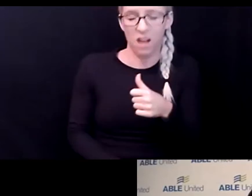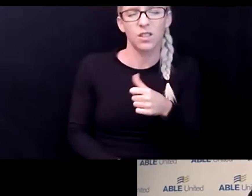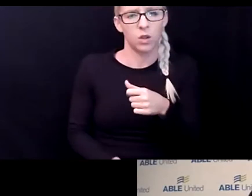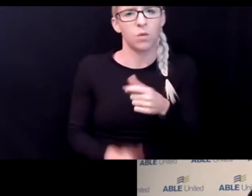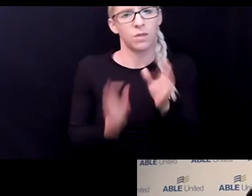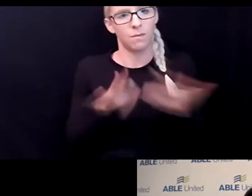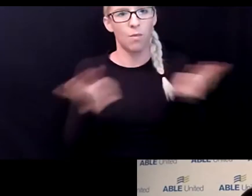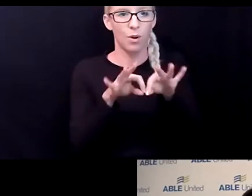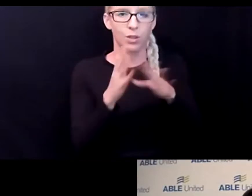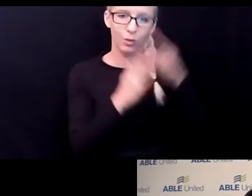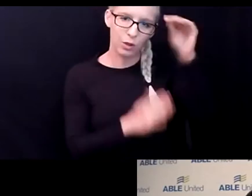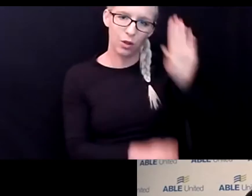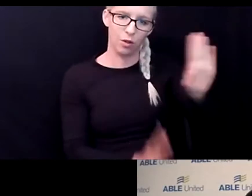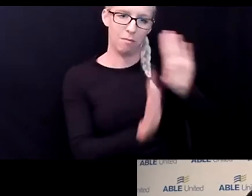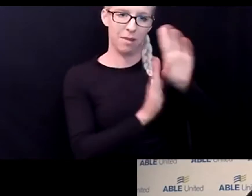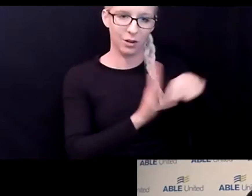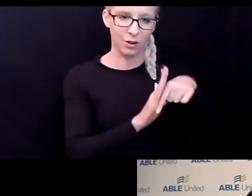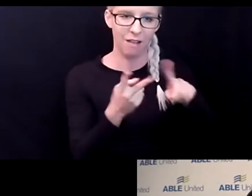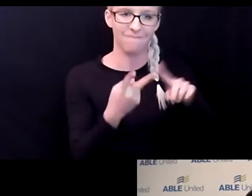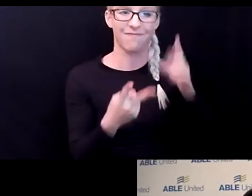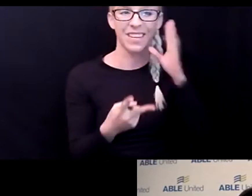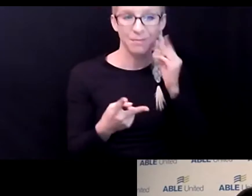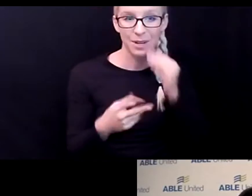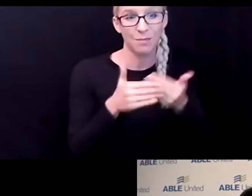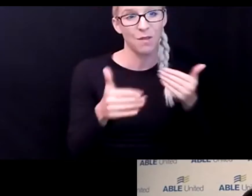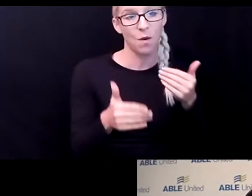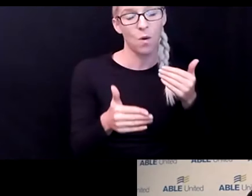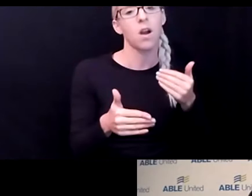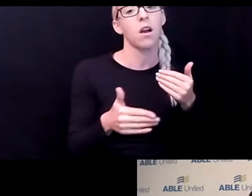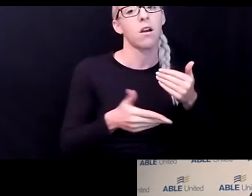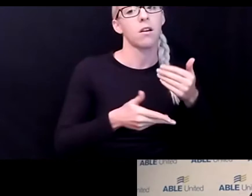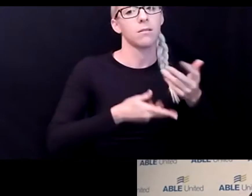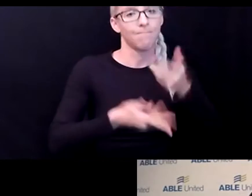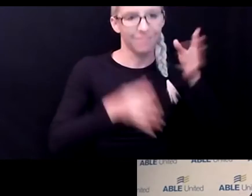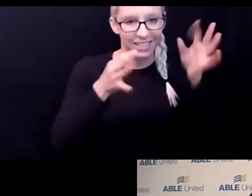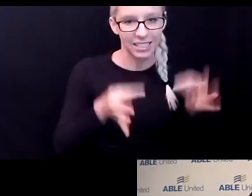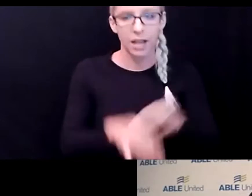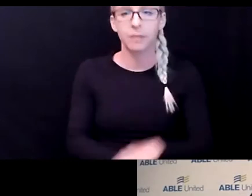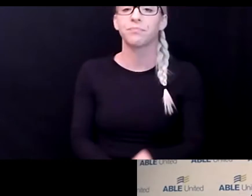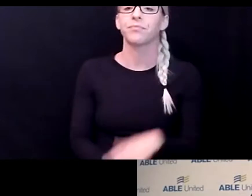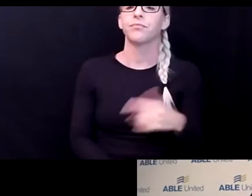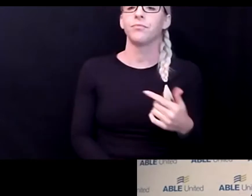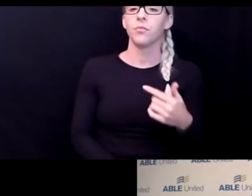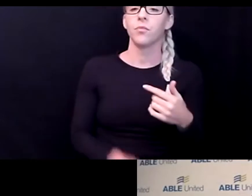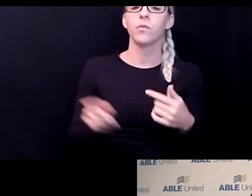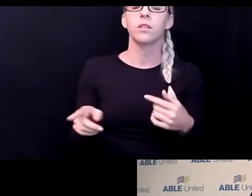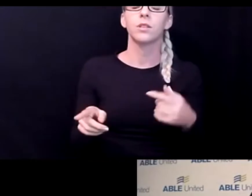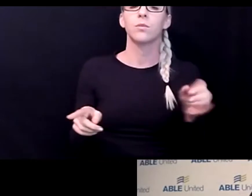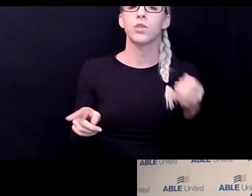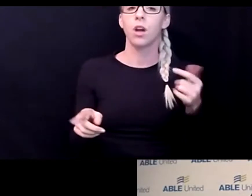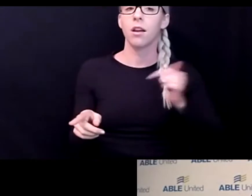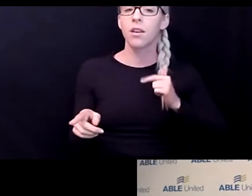guardianship, either professional, guardianship or advocacy guardian might be in my future. I just don't feel comfortable serving,